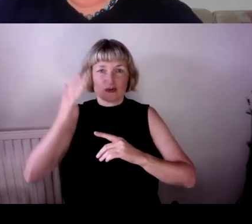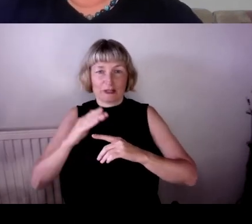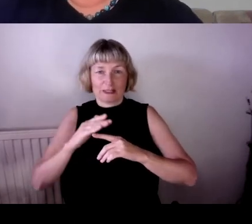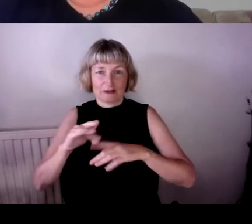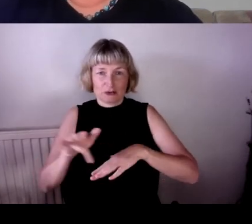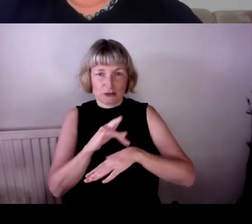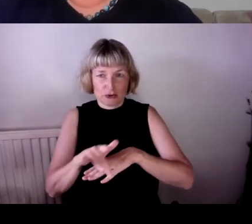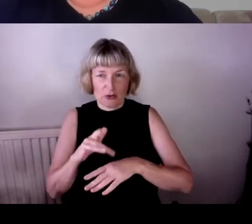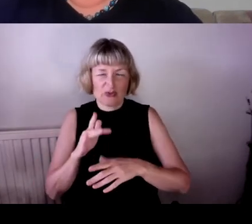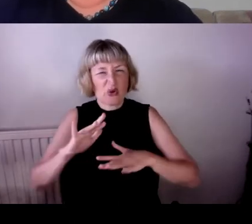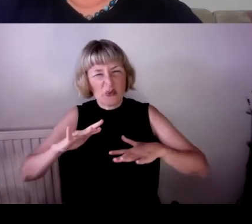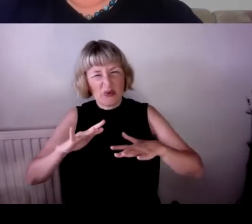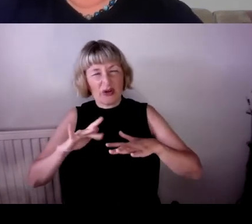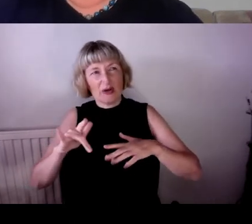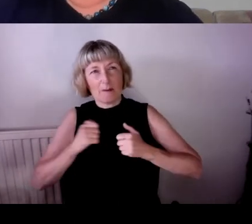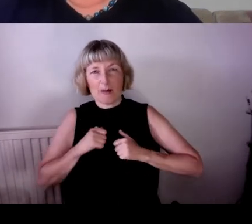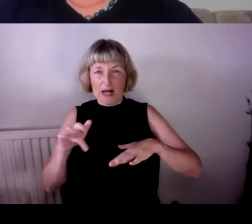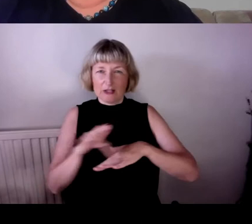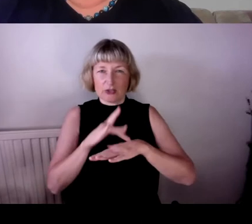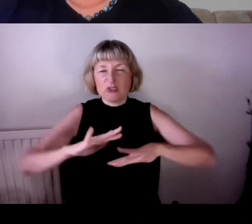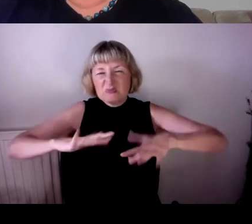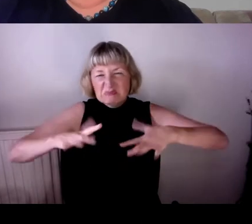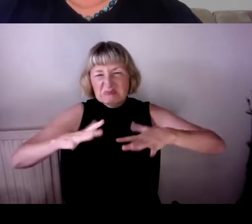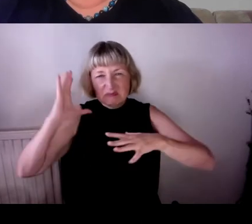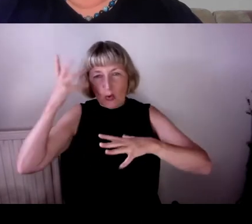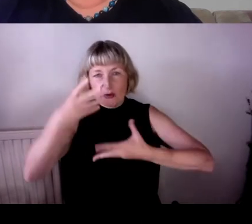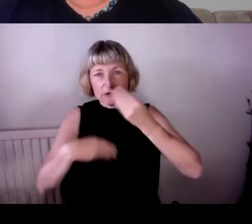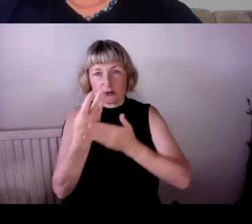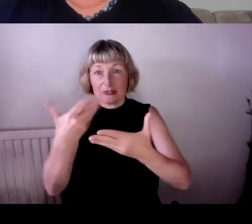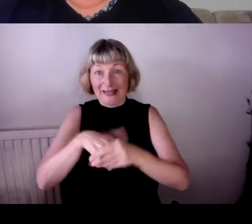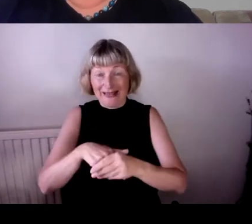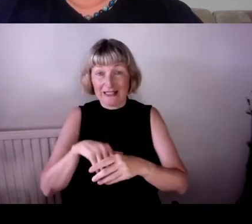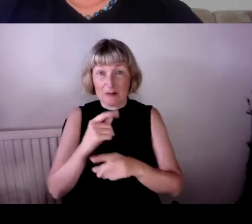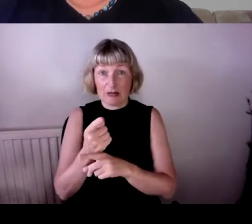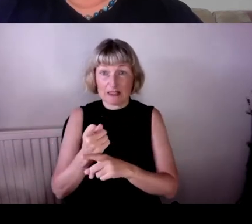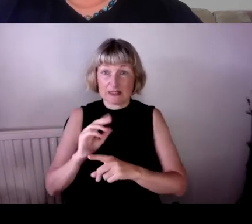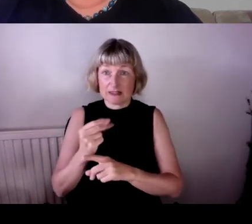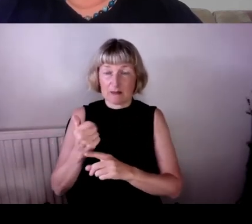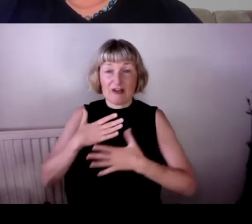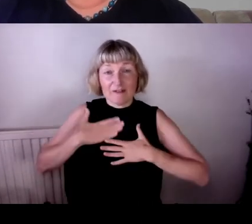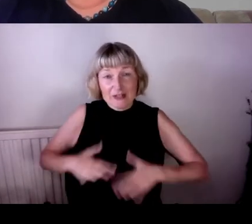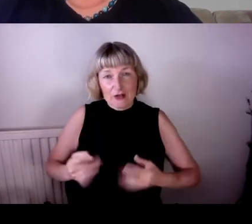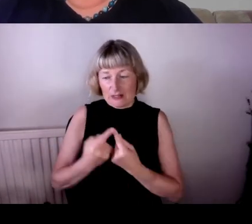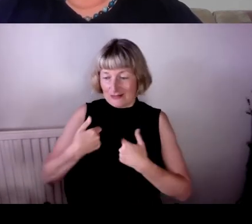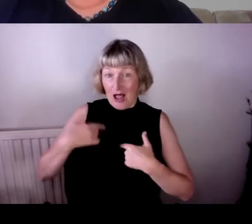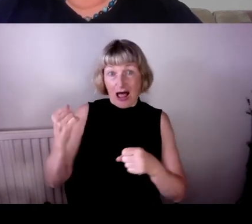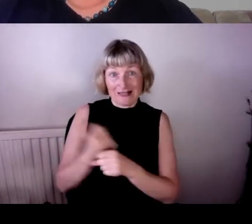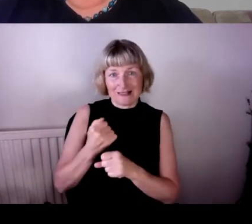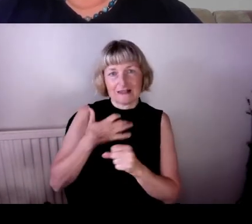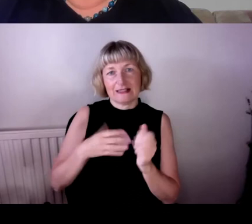of audio described, but the bits that the physical things that maybe I was doing needed